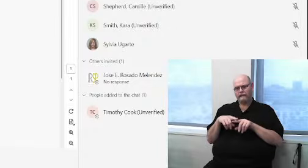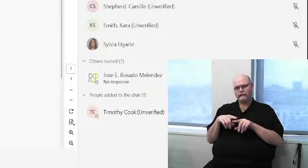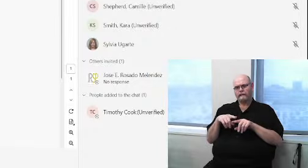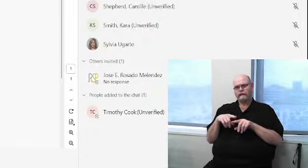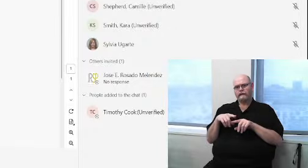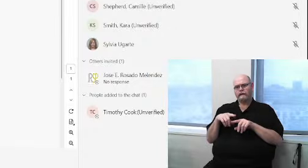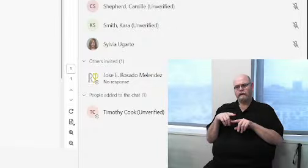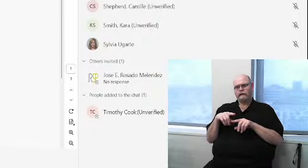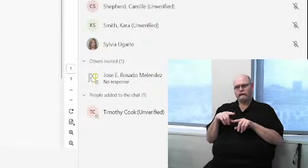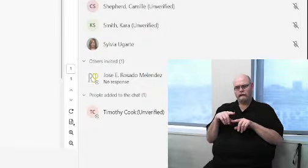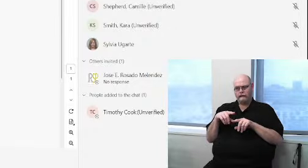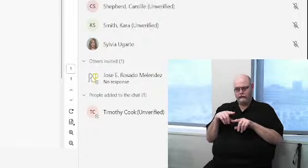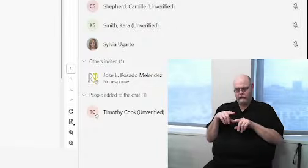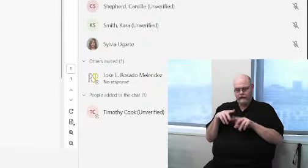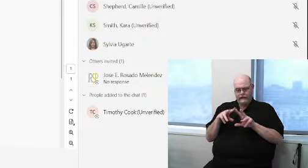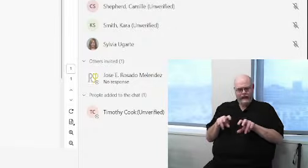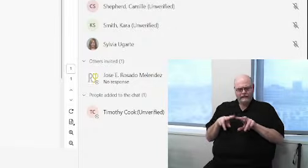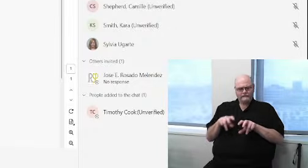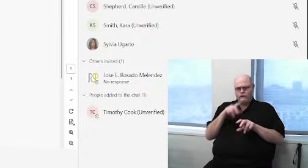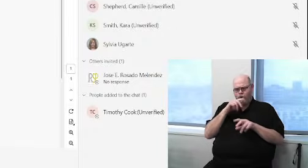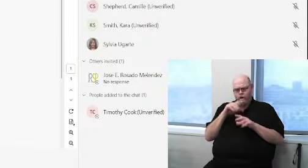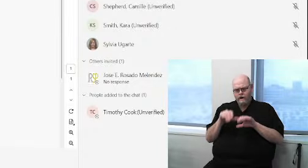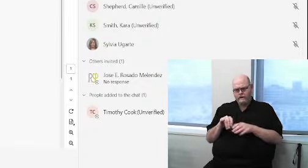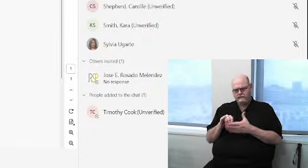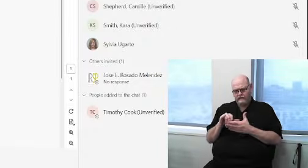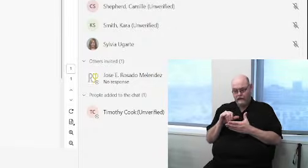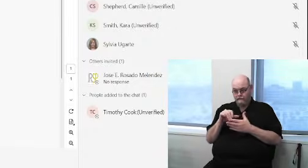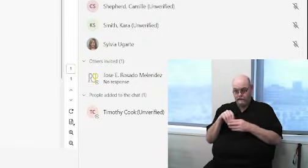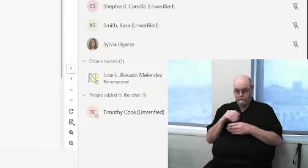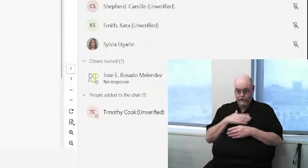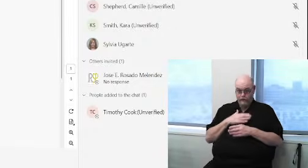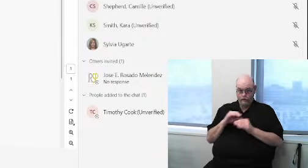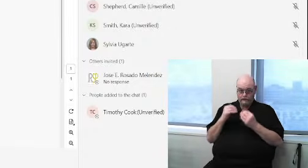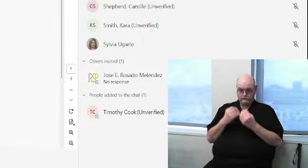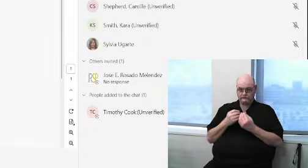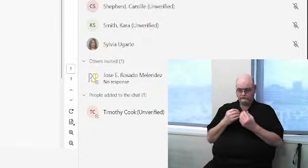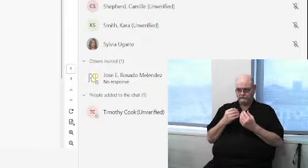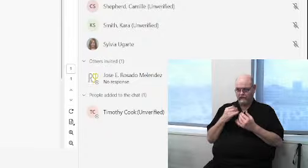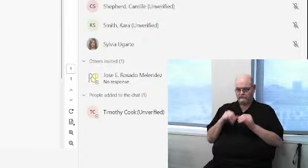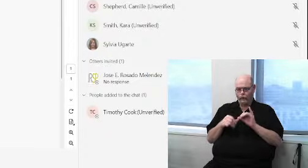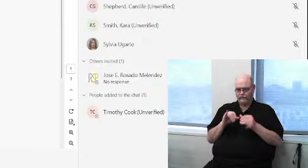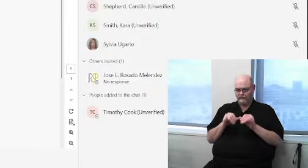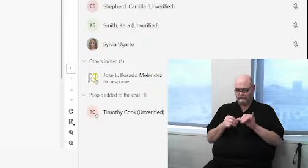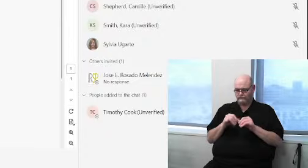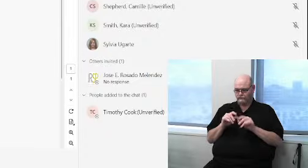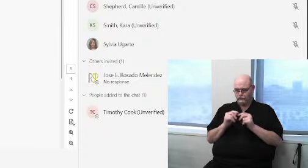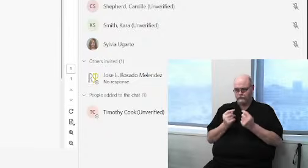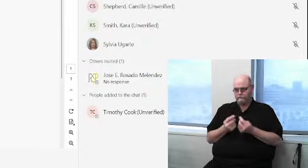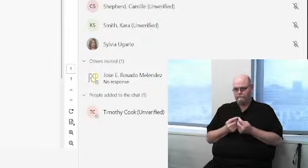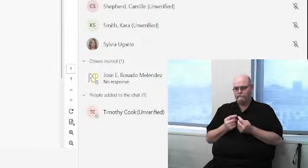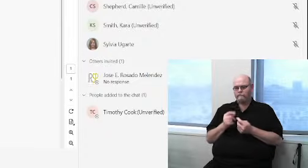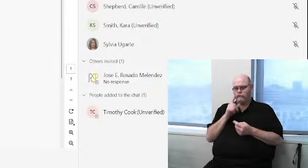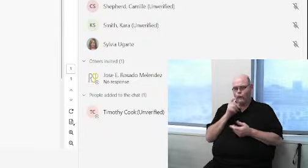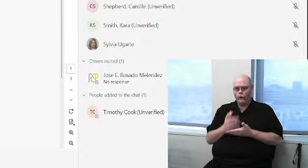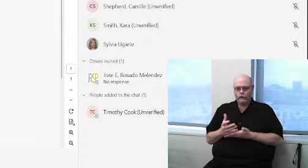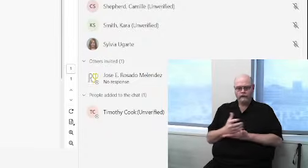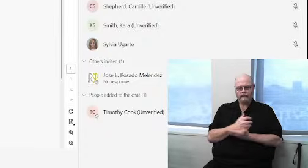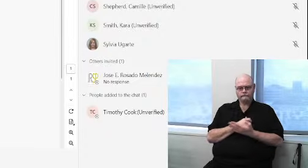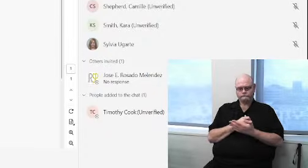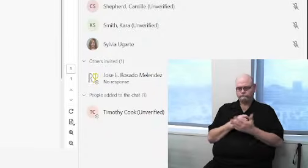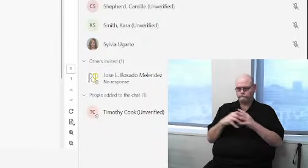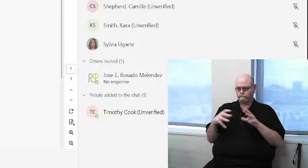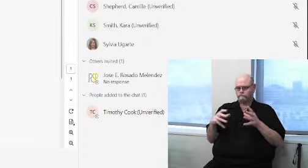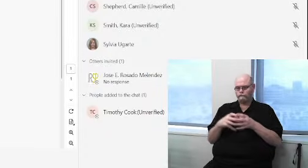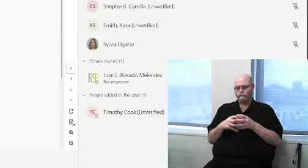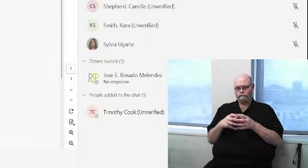The reliability analysis is part of the activities that are performed within my organization. That falls on the engineering team. They are the ones